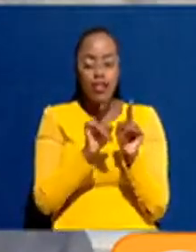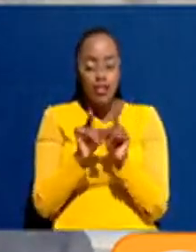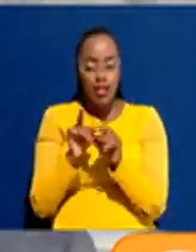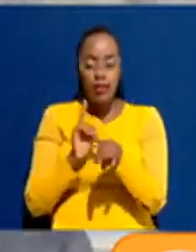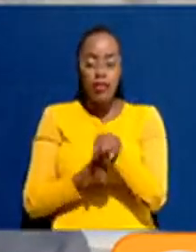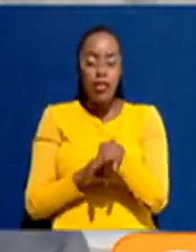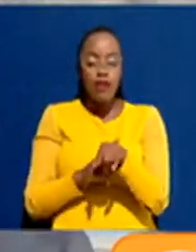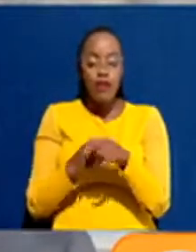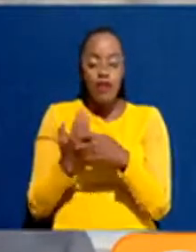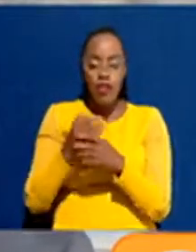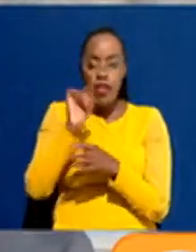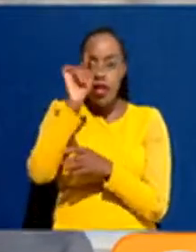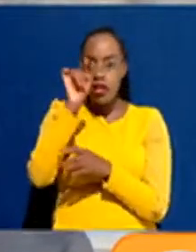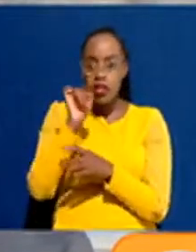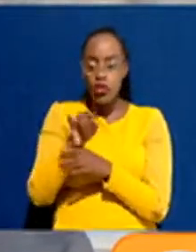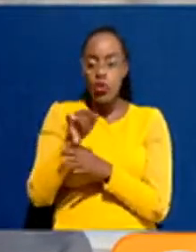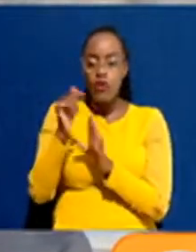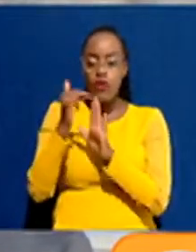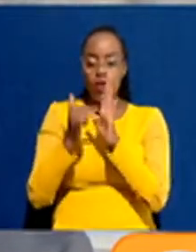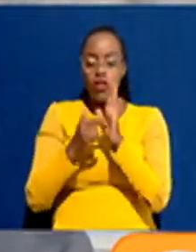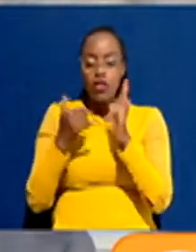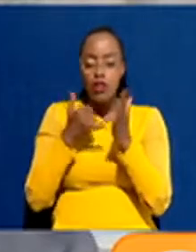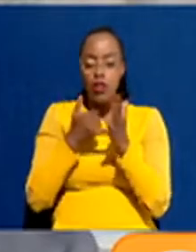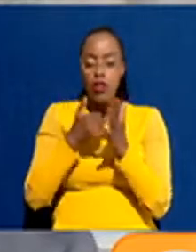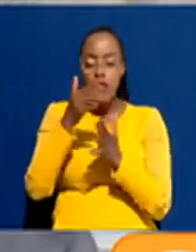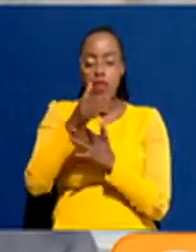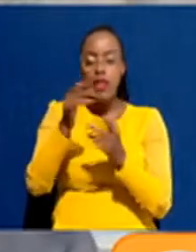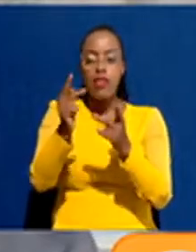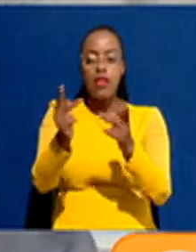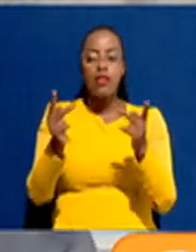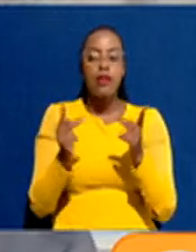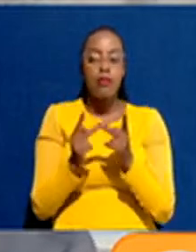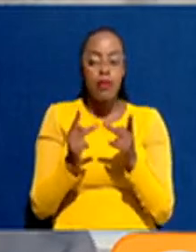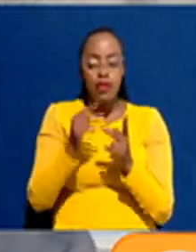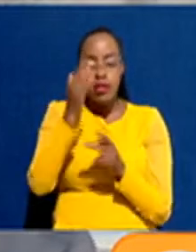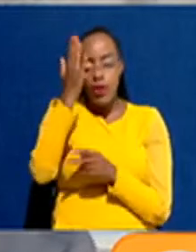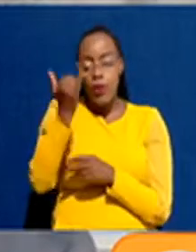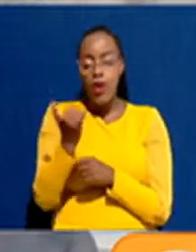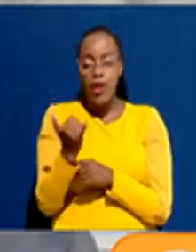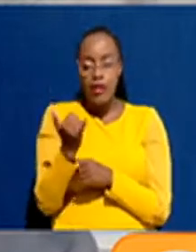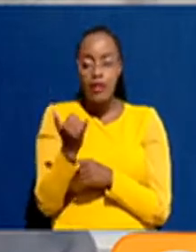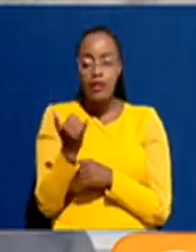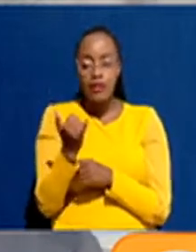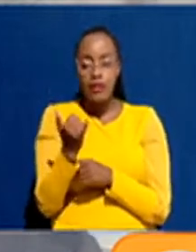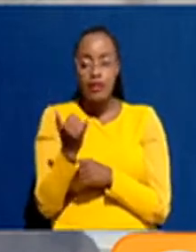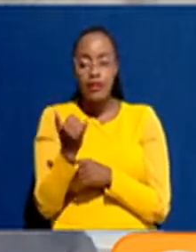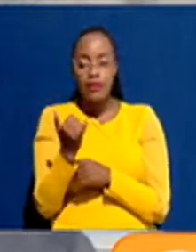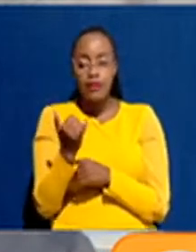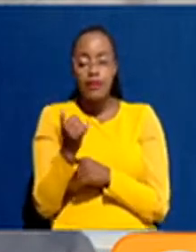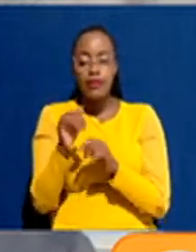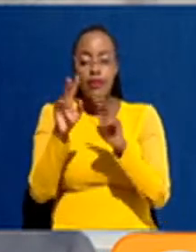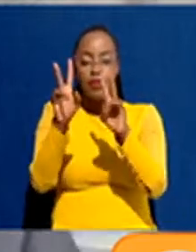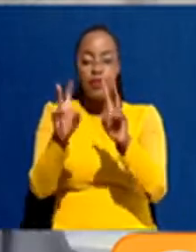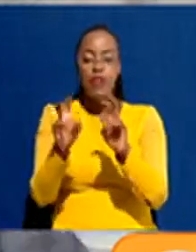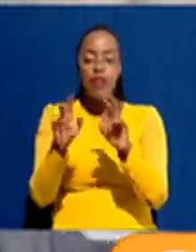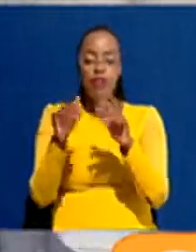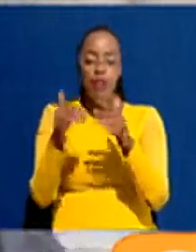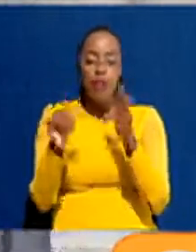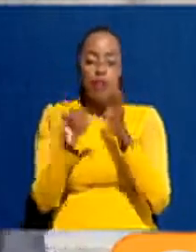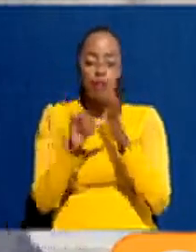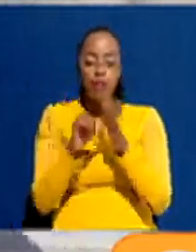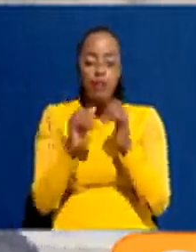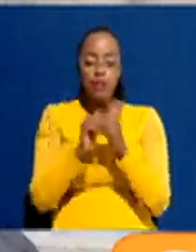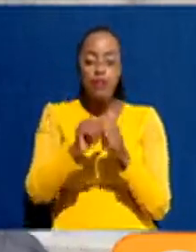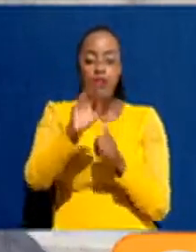The racial factor, which is still there in some places, because the whole issue, the problem with